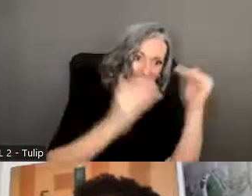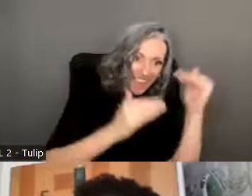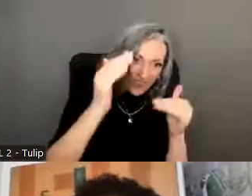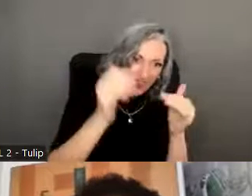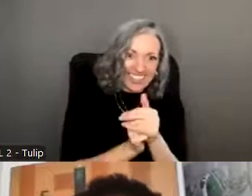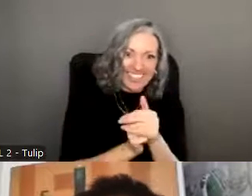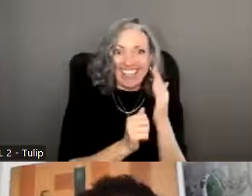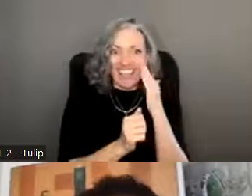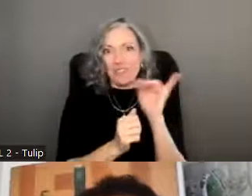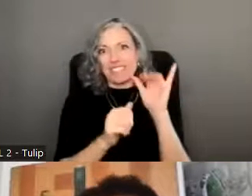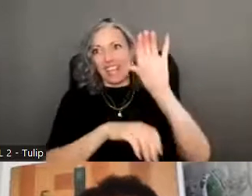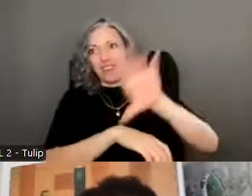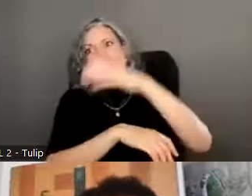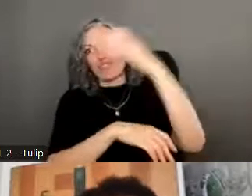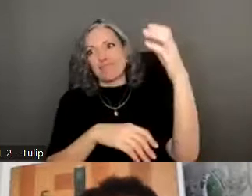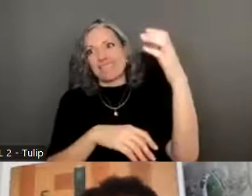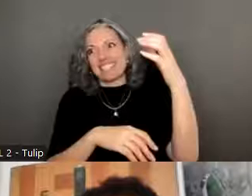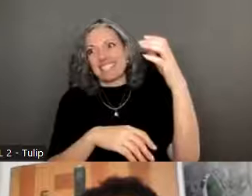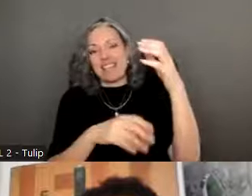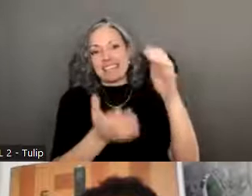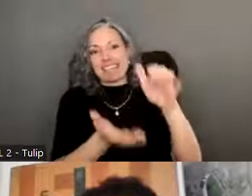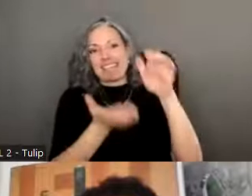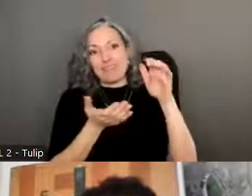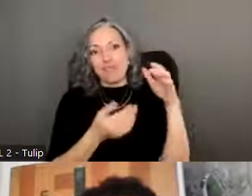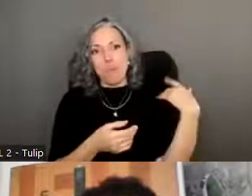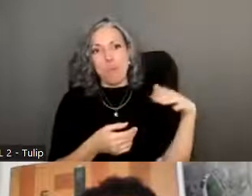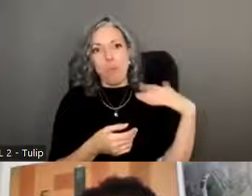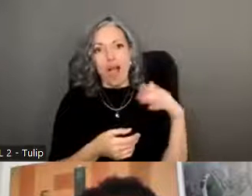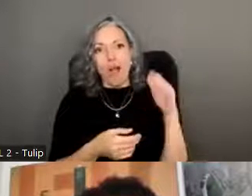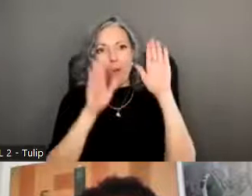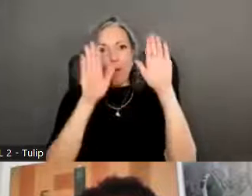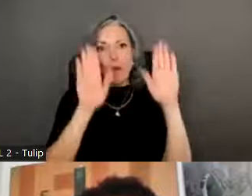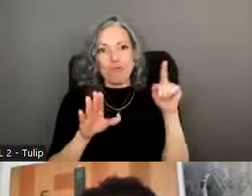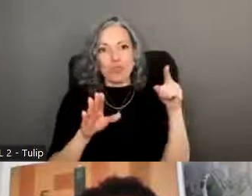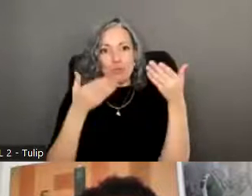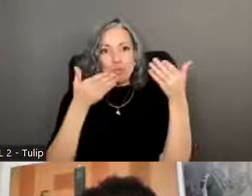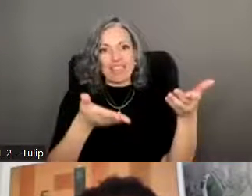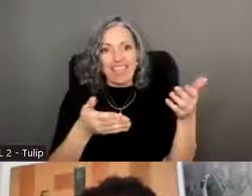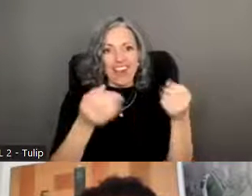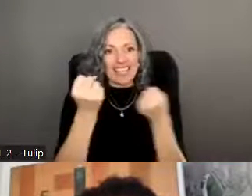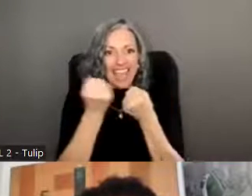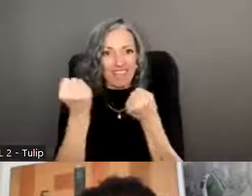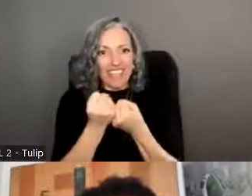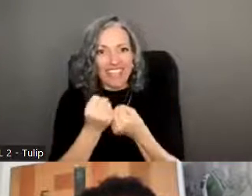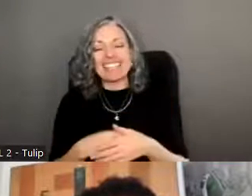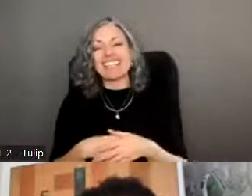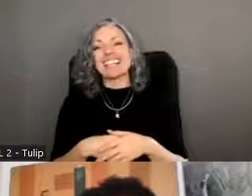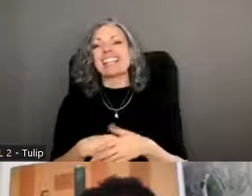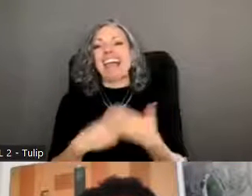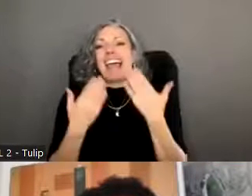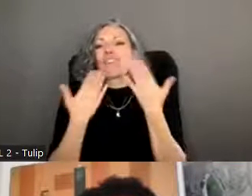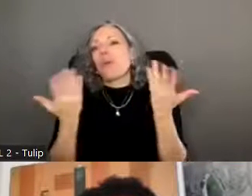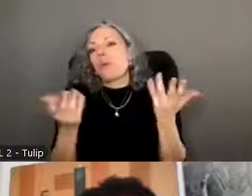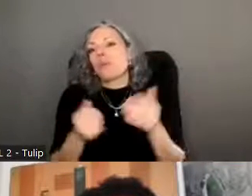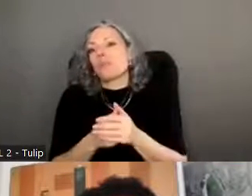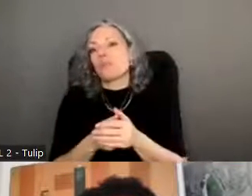Christmas present when I heard that news. That's just really wonderful that she will be there as an advocate. I don't know. This is just like, if